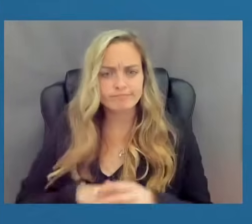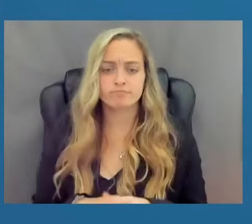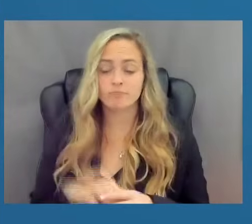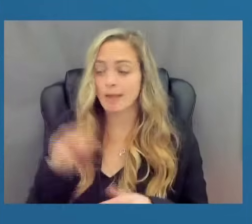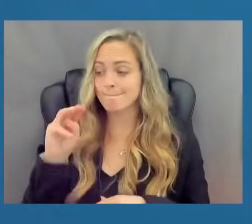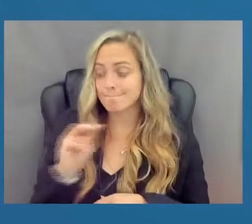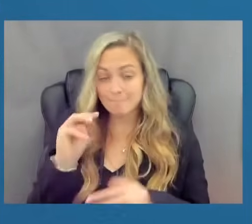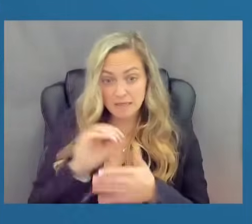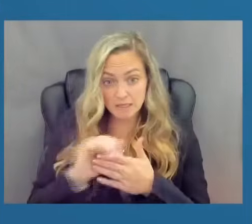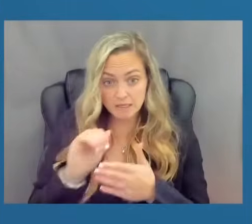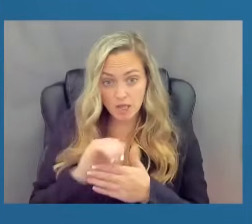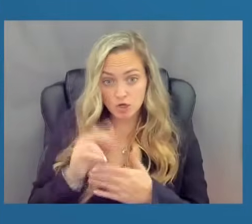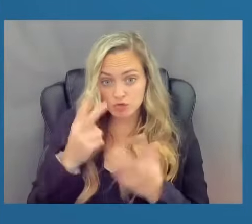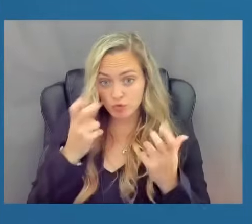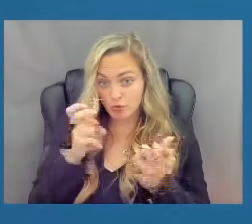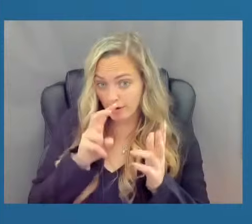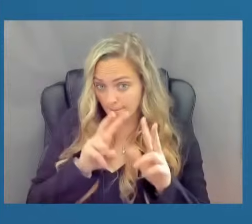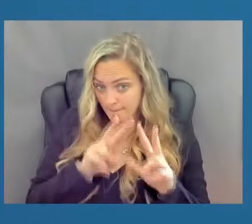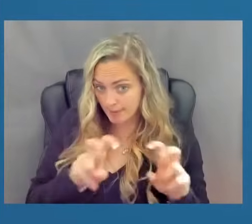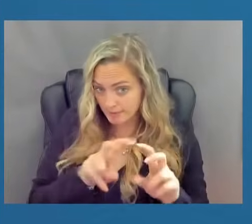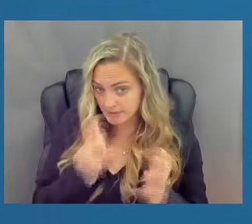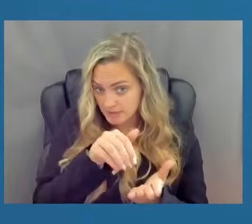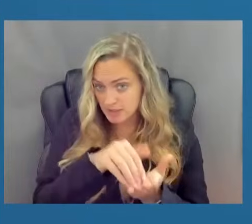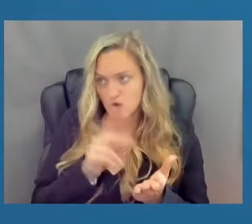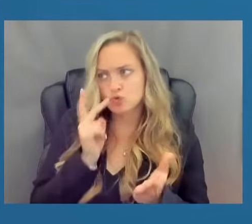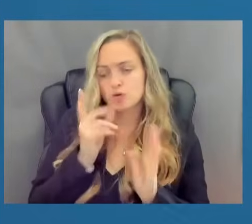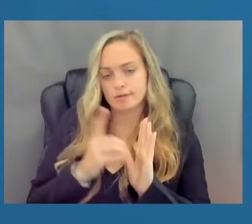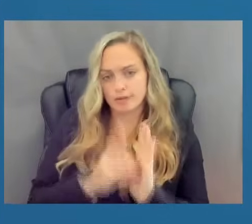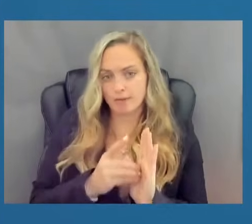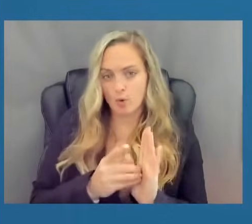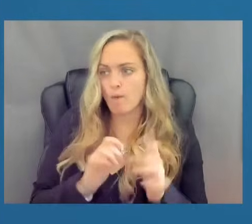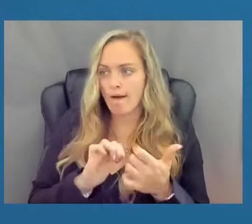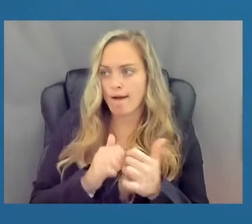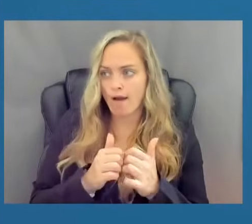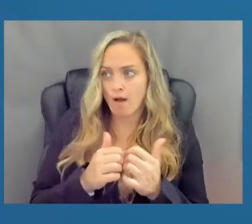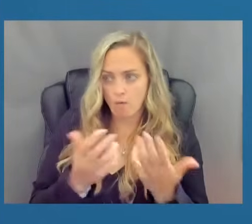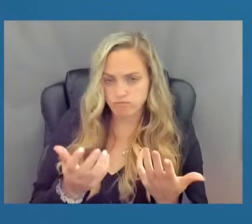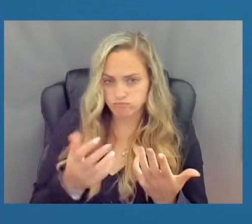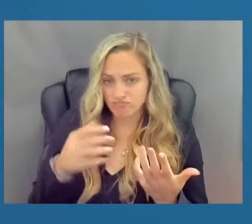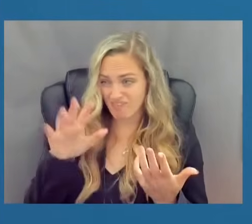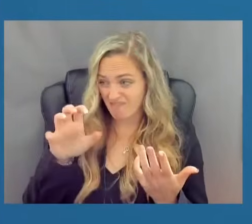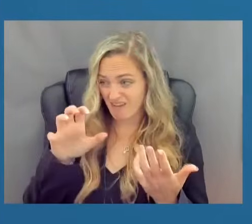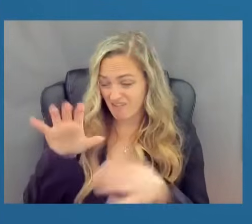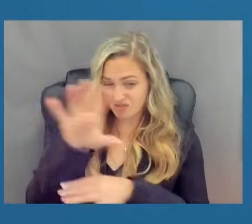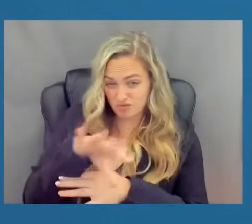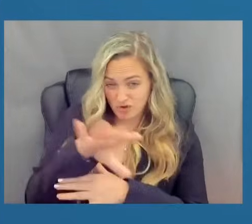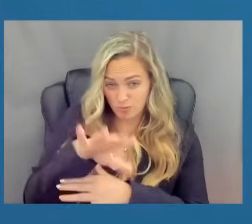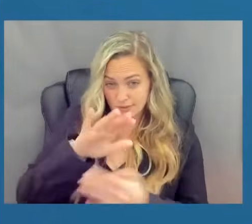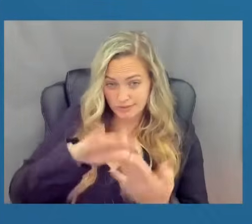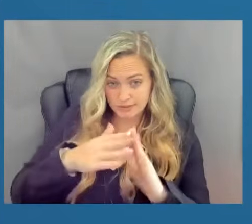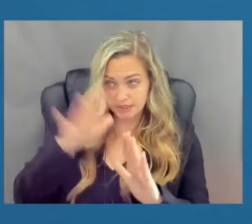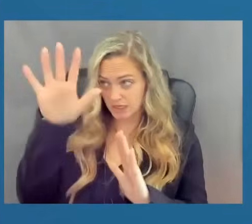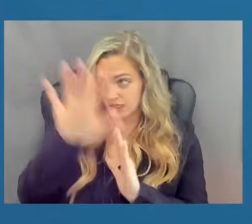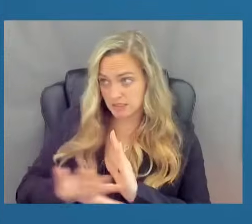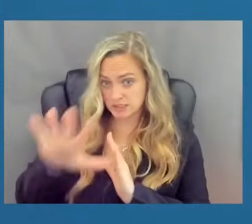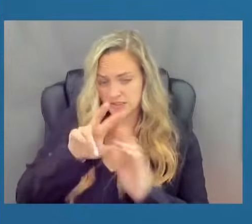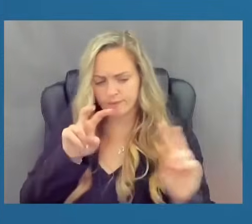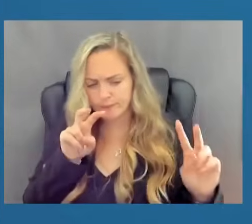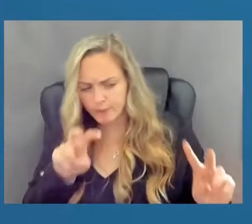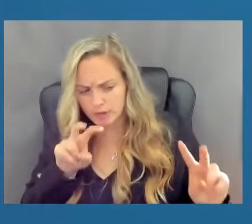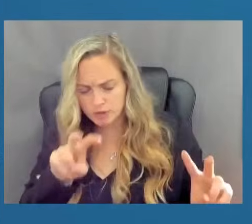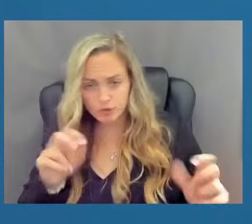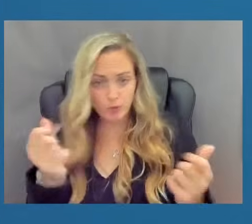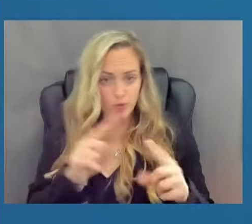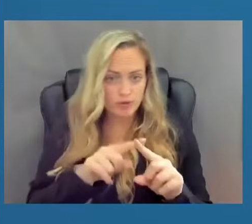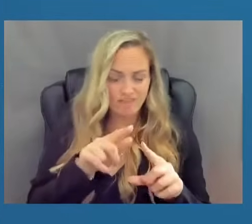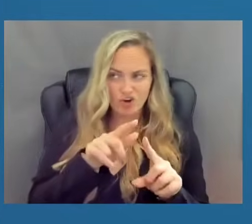Crime Analysis Center, which we saw a demonstration of. So how there's 500 cameras around the city, literally watching all the areas